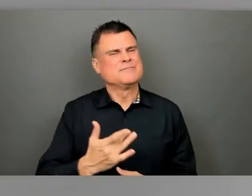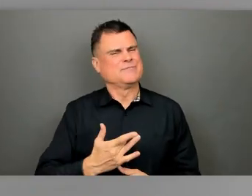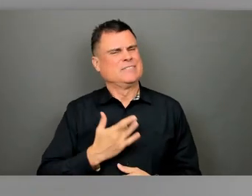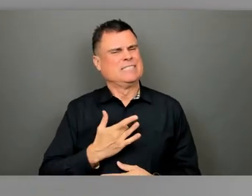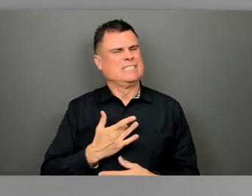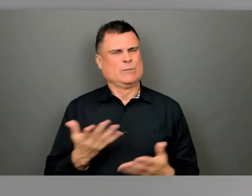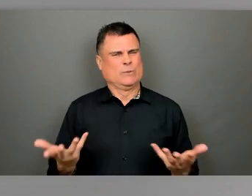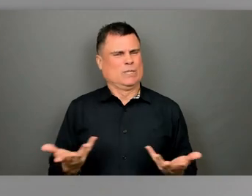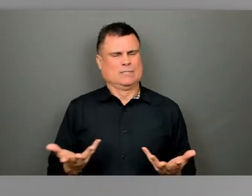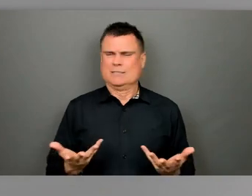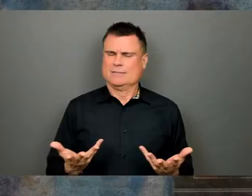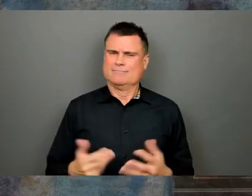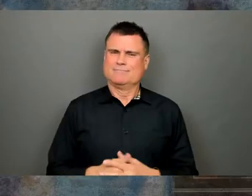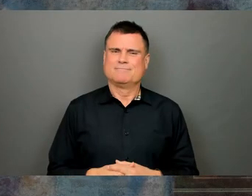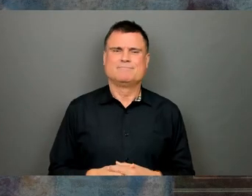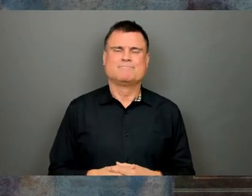What felt good?